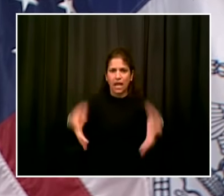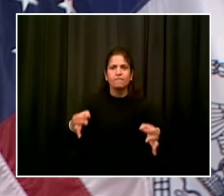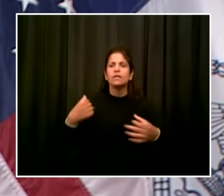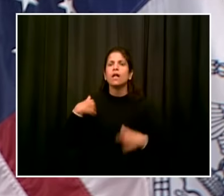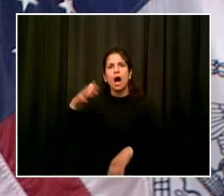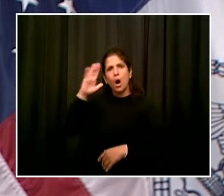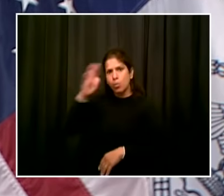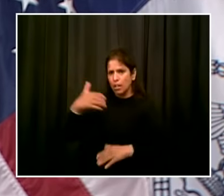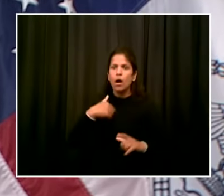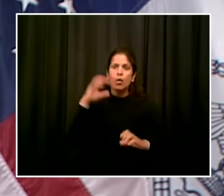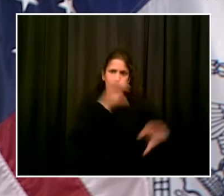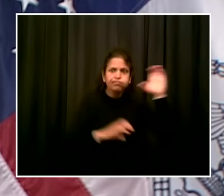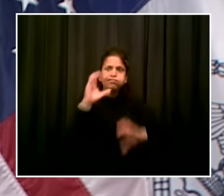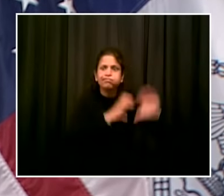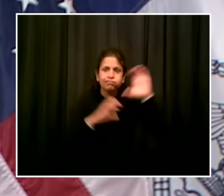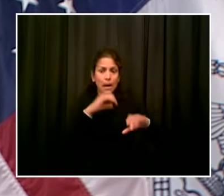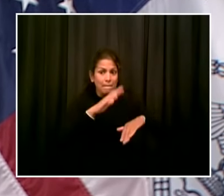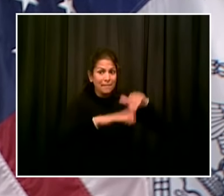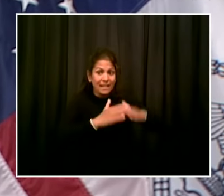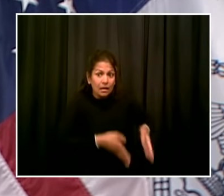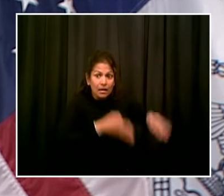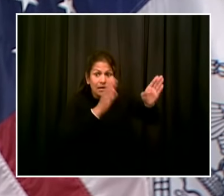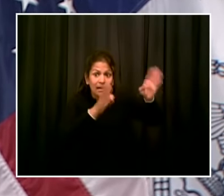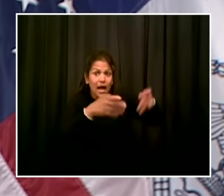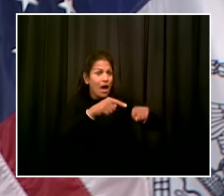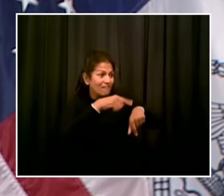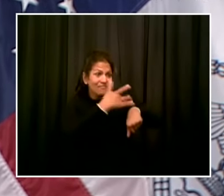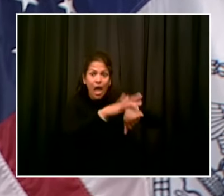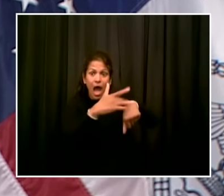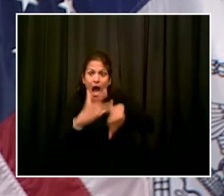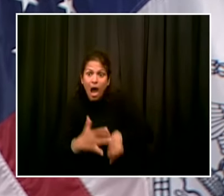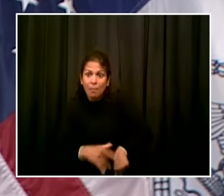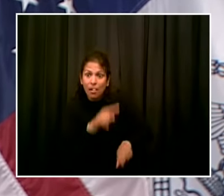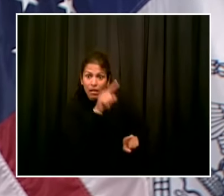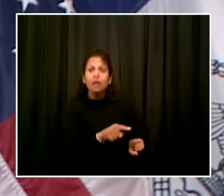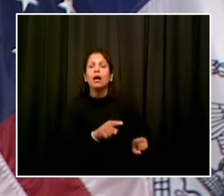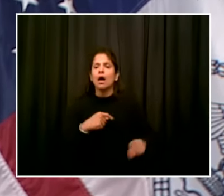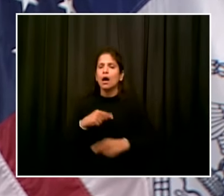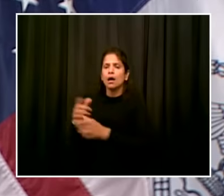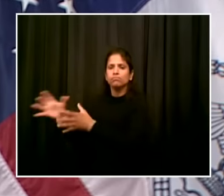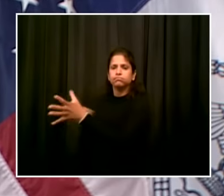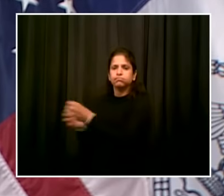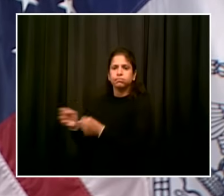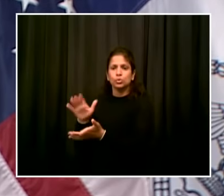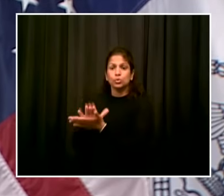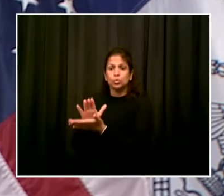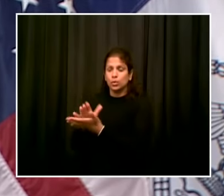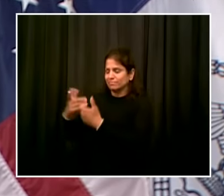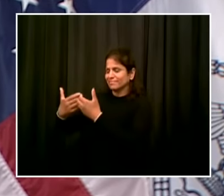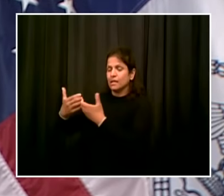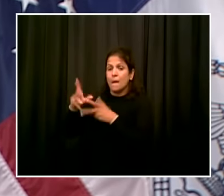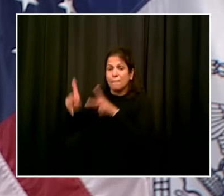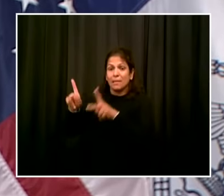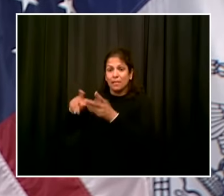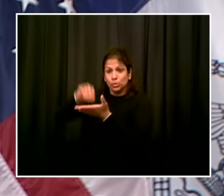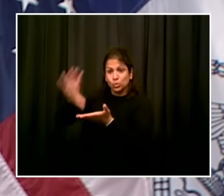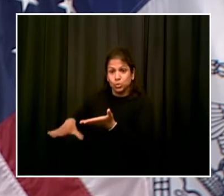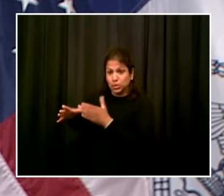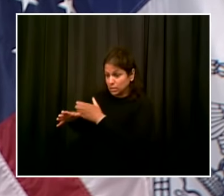as well, as we announced last week. For a space to work for a school, it obviously has to be pretty nearby and it has to be available quickly, et